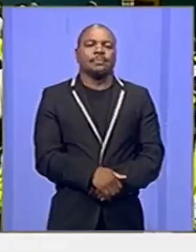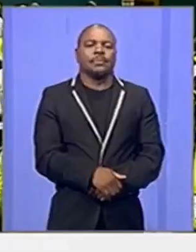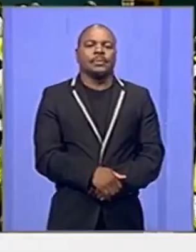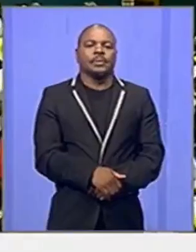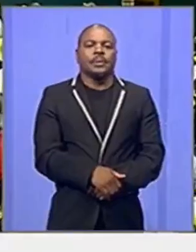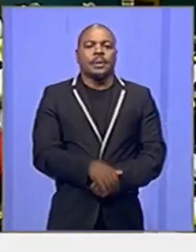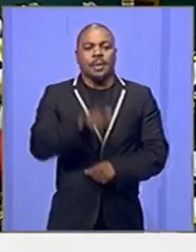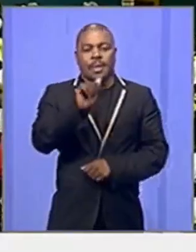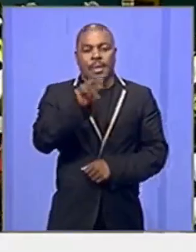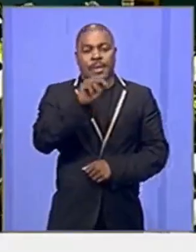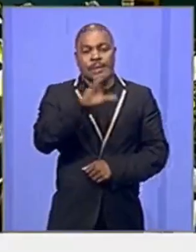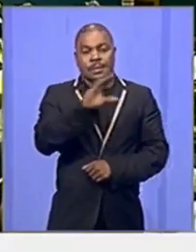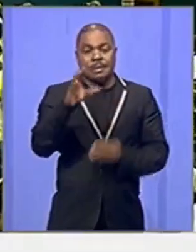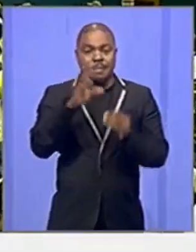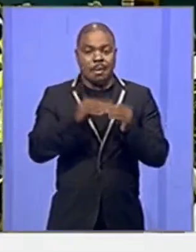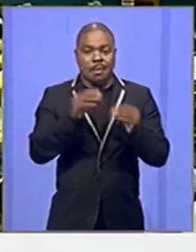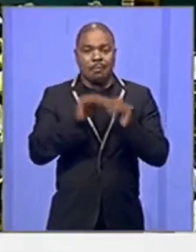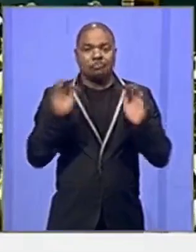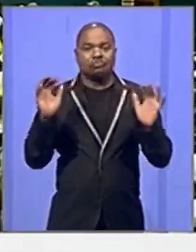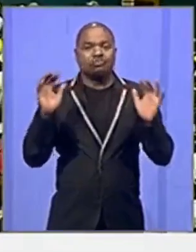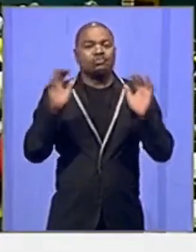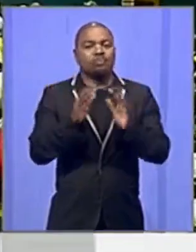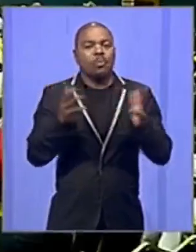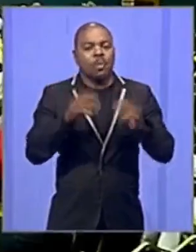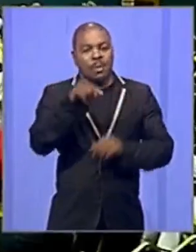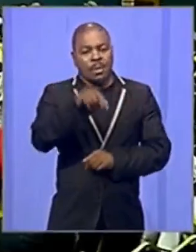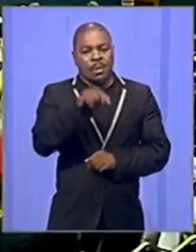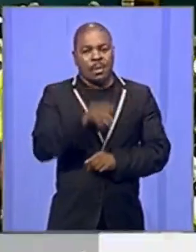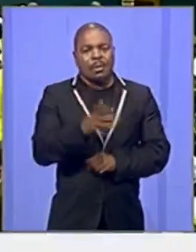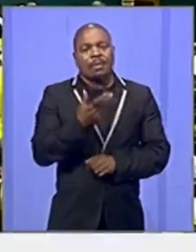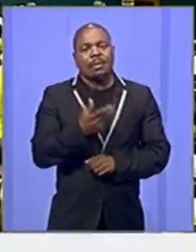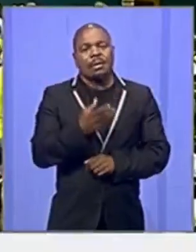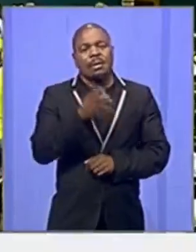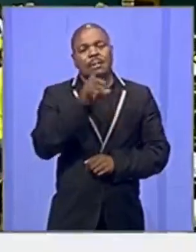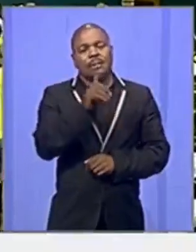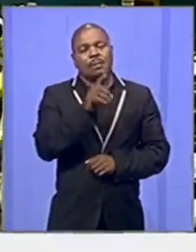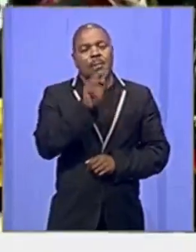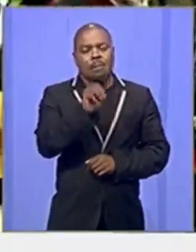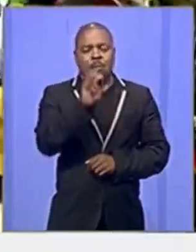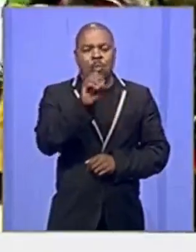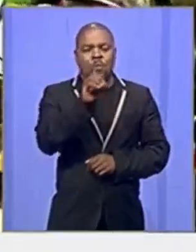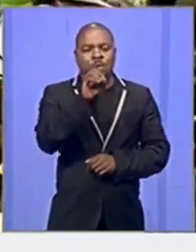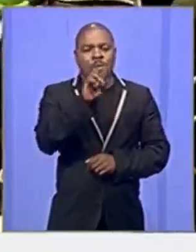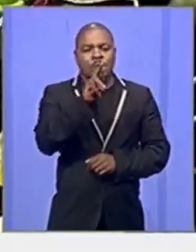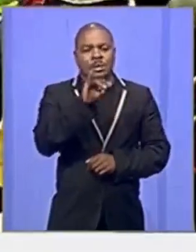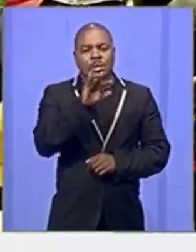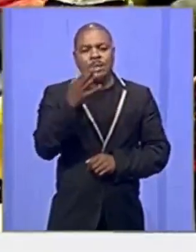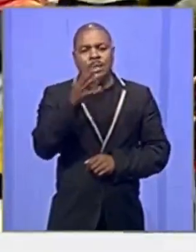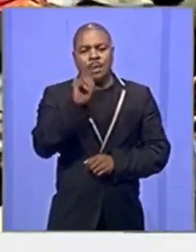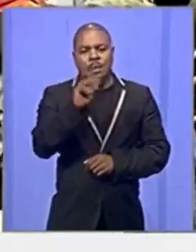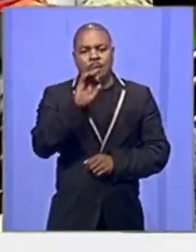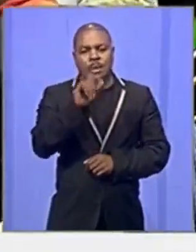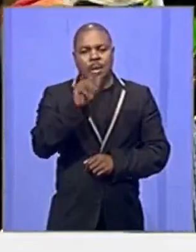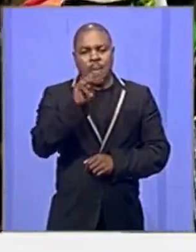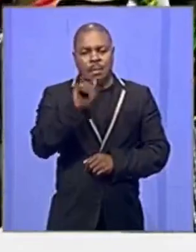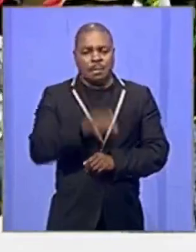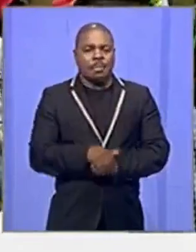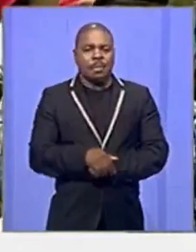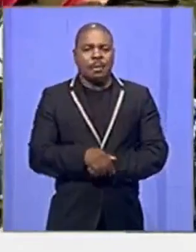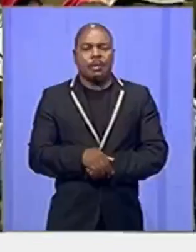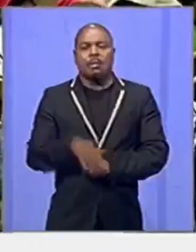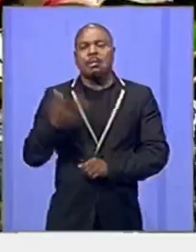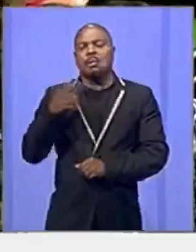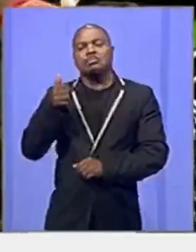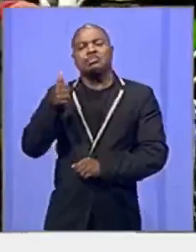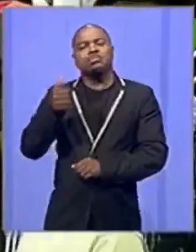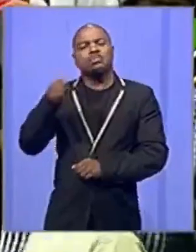Maloko a ANC a na tsenetse kopano ya kgotla ka karetso ya kgaolo mo ngaka modiri molema. Kemedi ya komiti khuduthamaga ya bosetšhaba mo North West